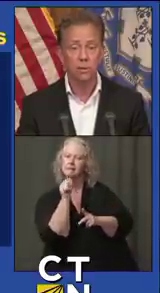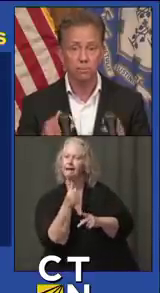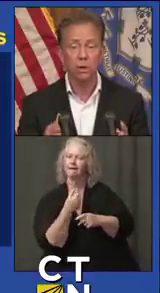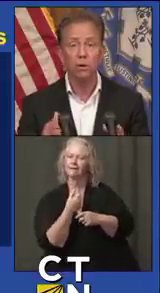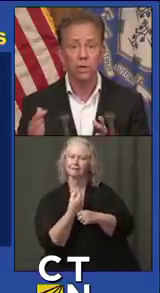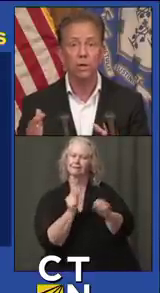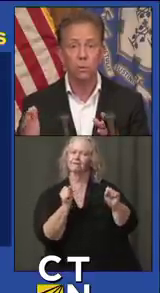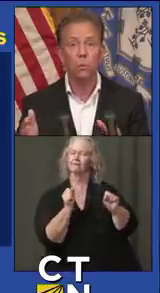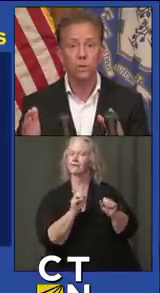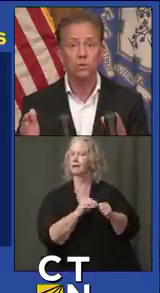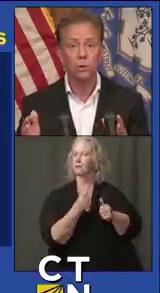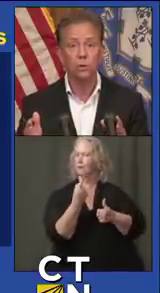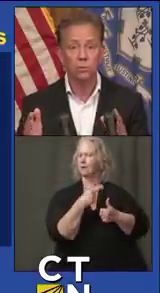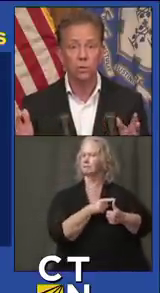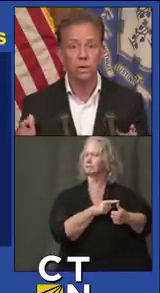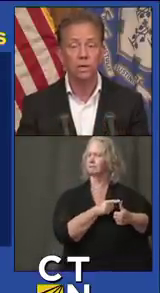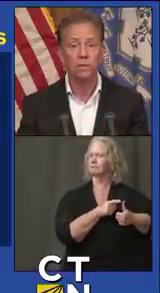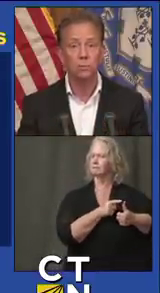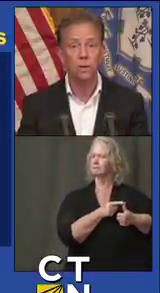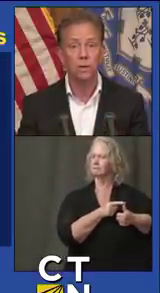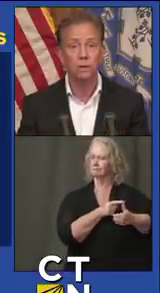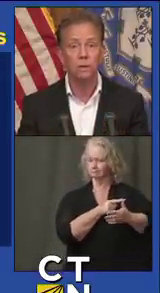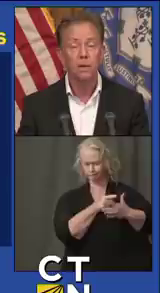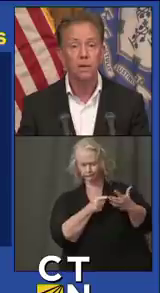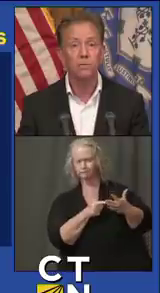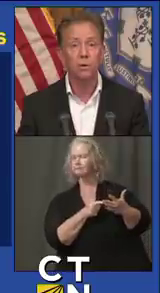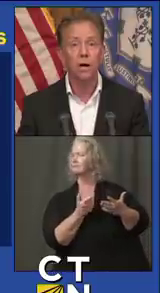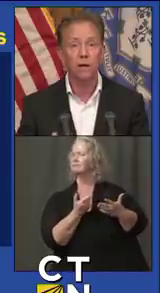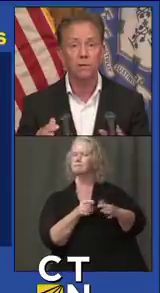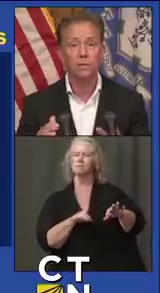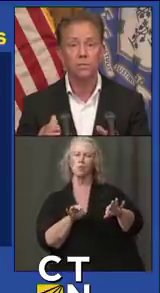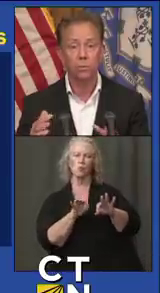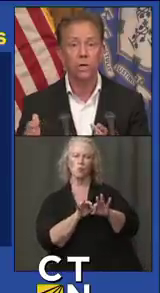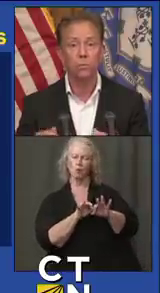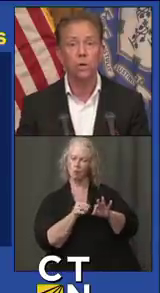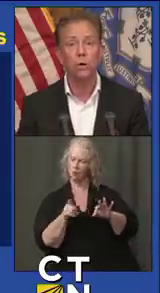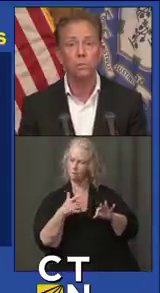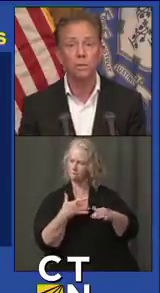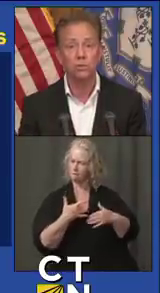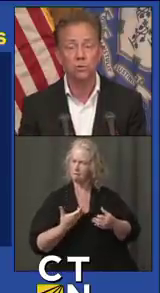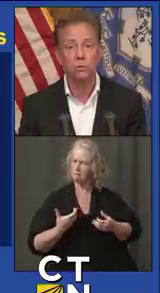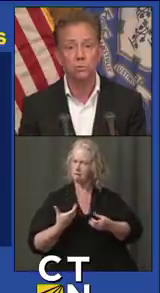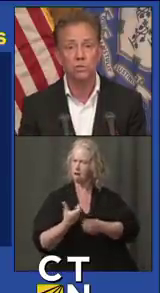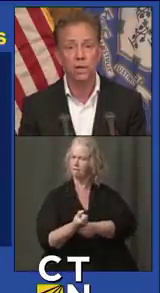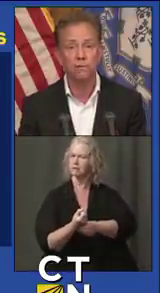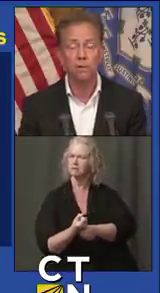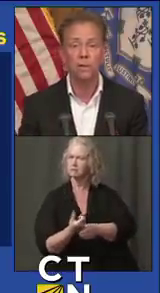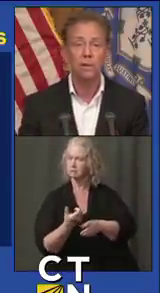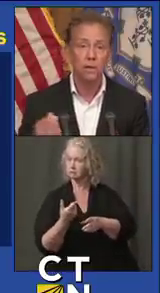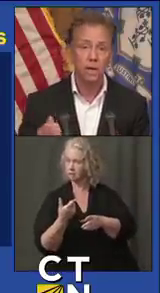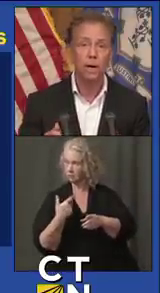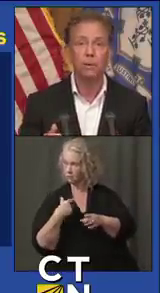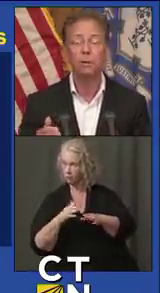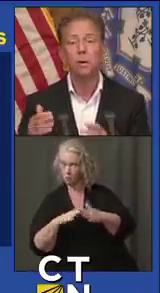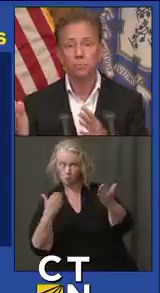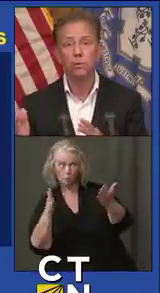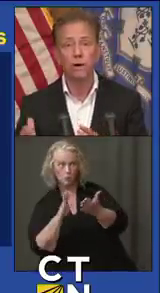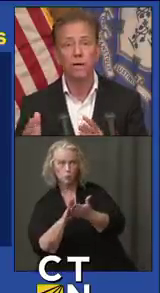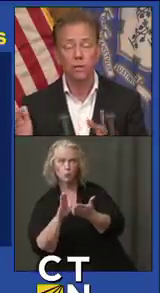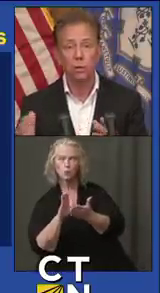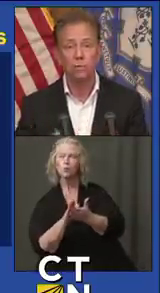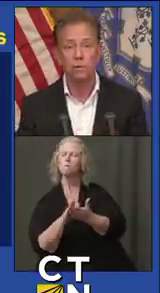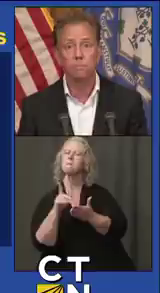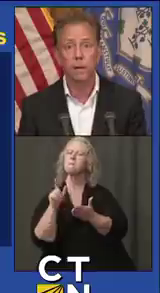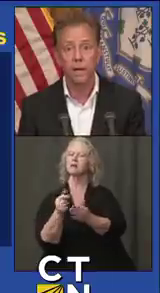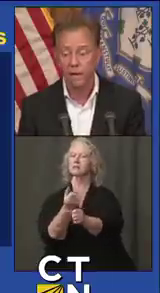was priority number 1, 2, and 3, as we give you confidence that we can reopen the schools safely,